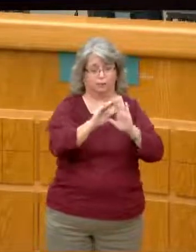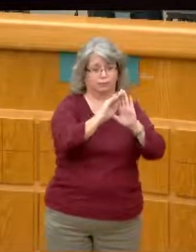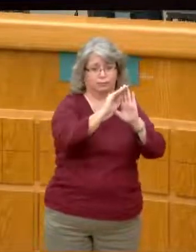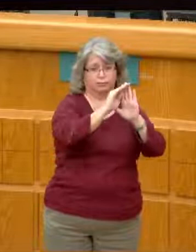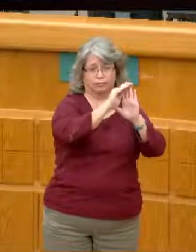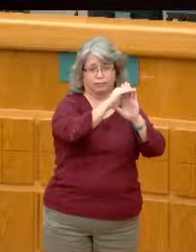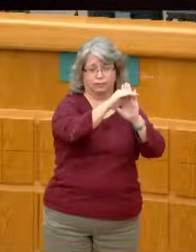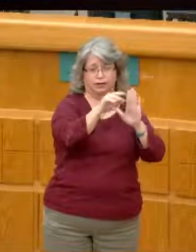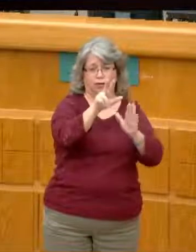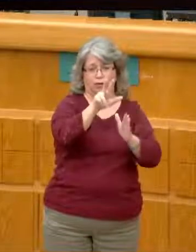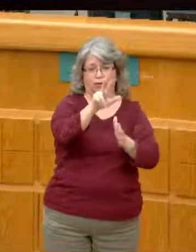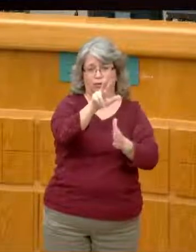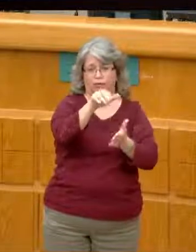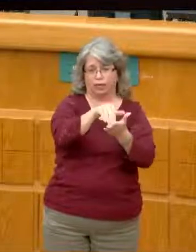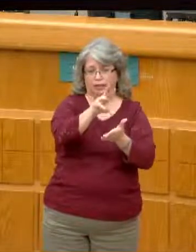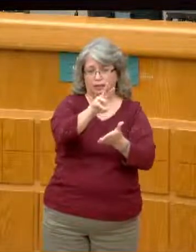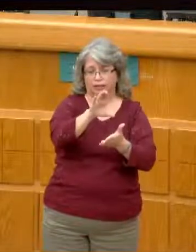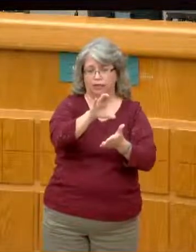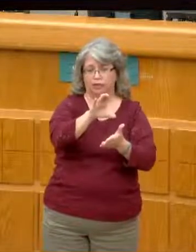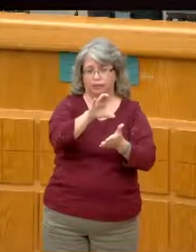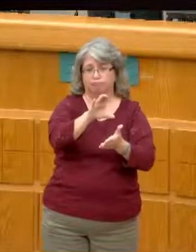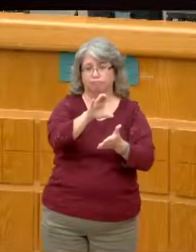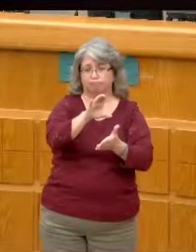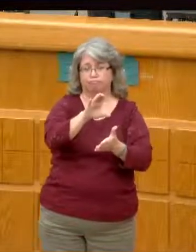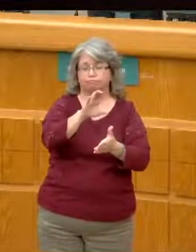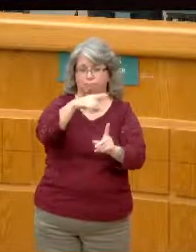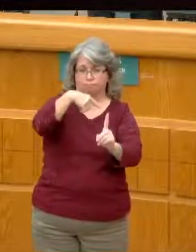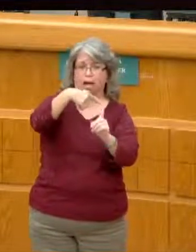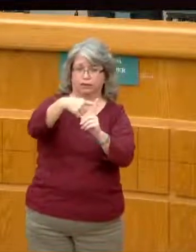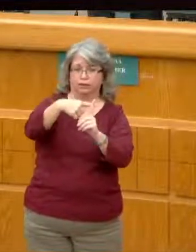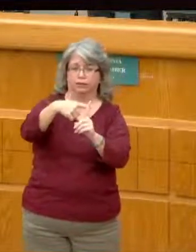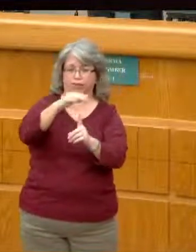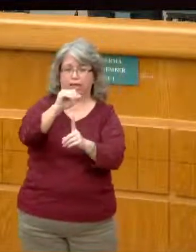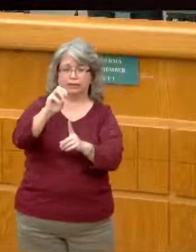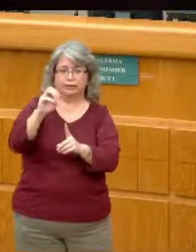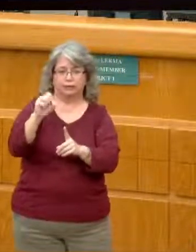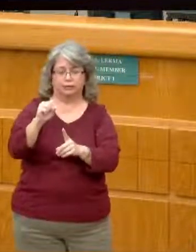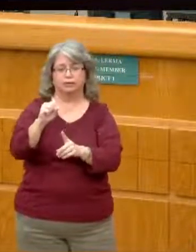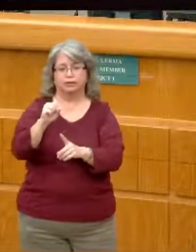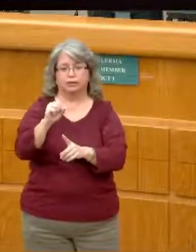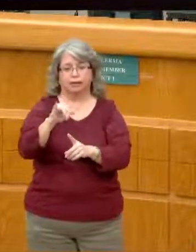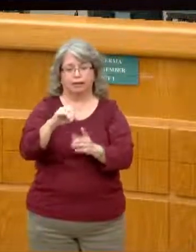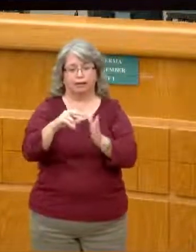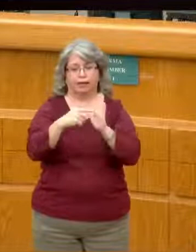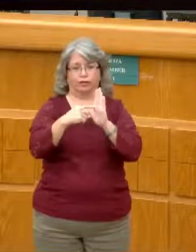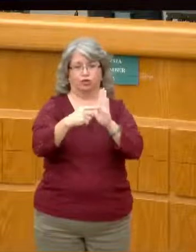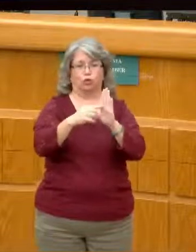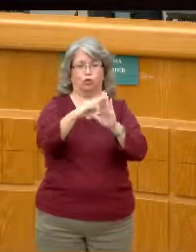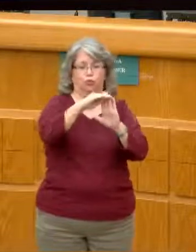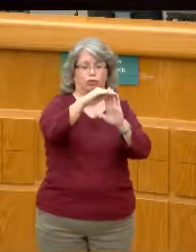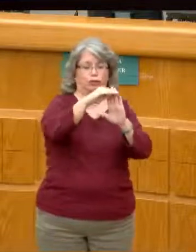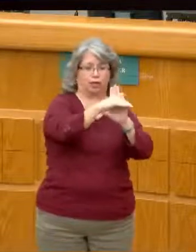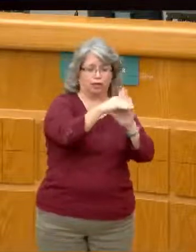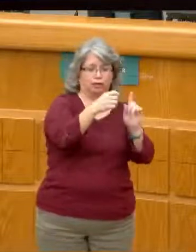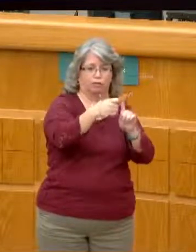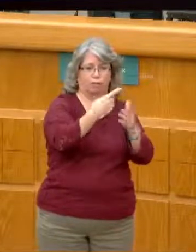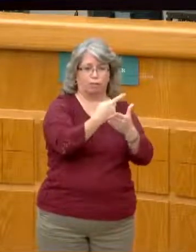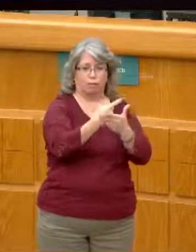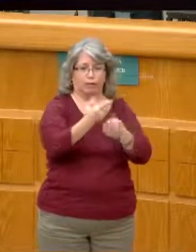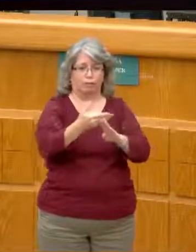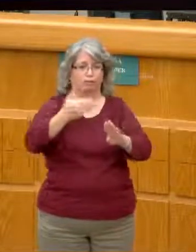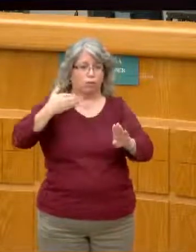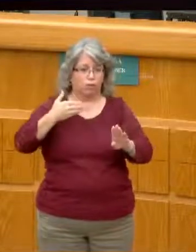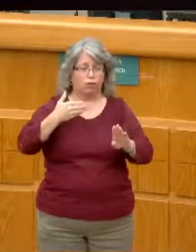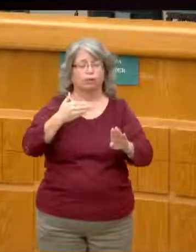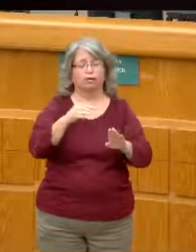only 3,600 confirmed positives. That shows a almost 40% reduction from the previous week. However, we are